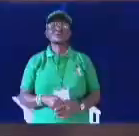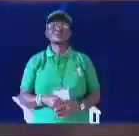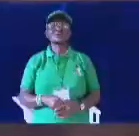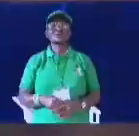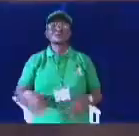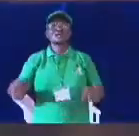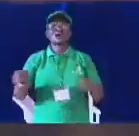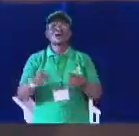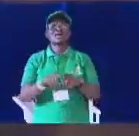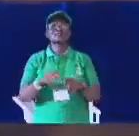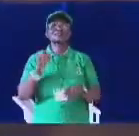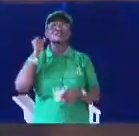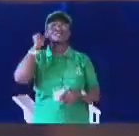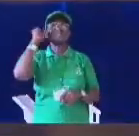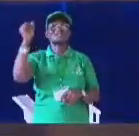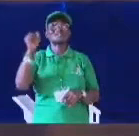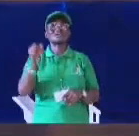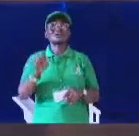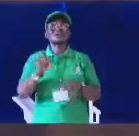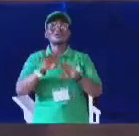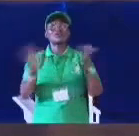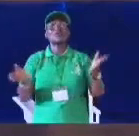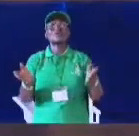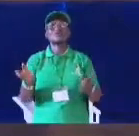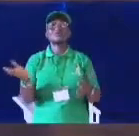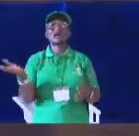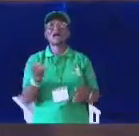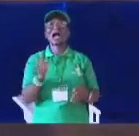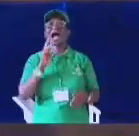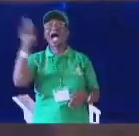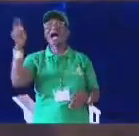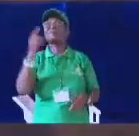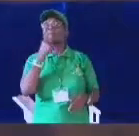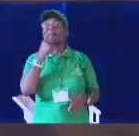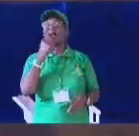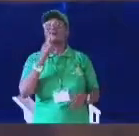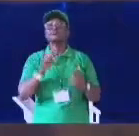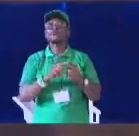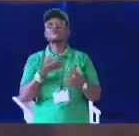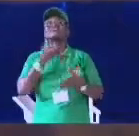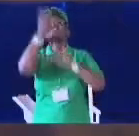As she opened her mouth to shout,